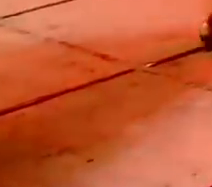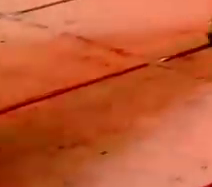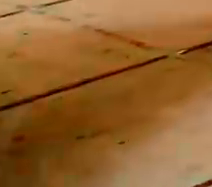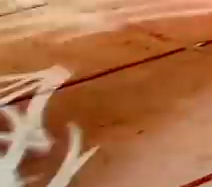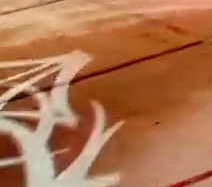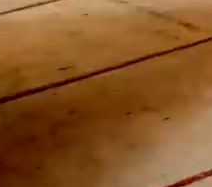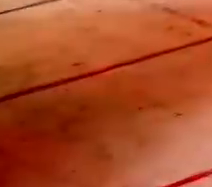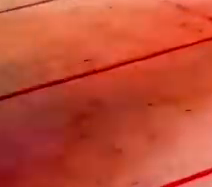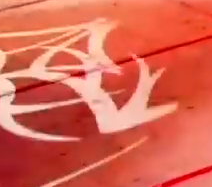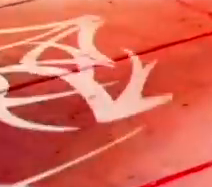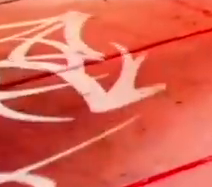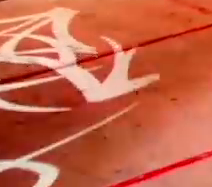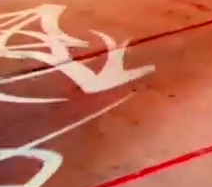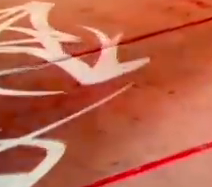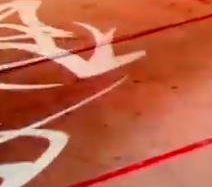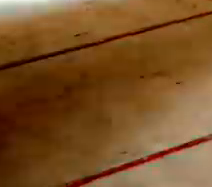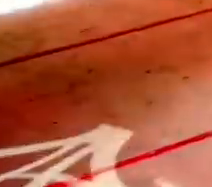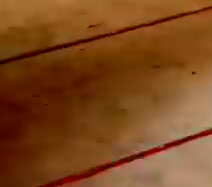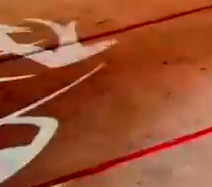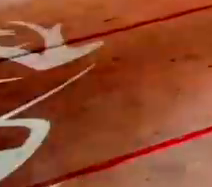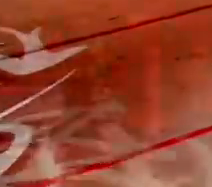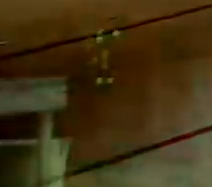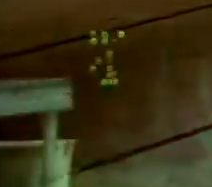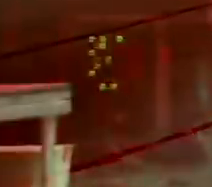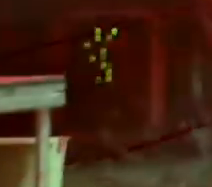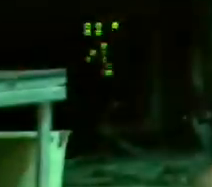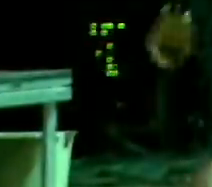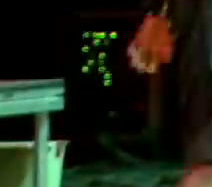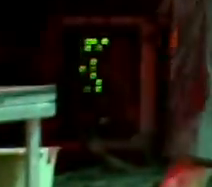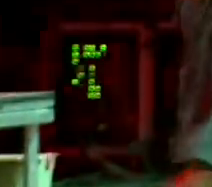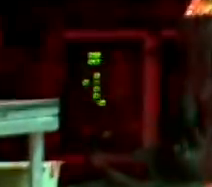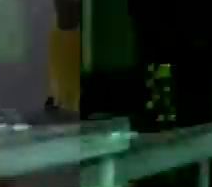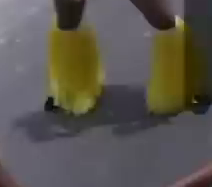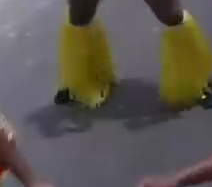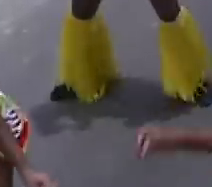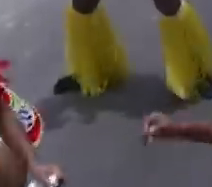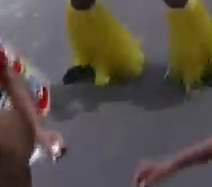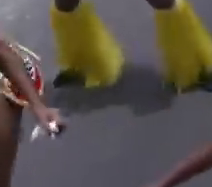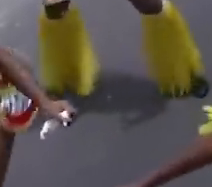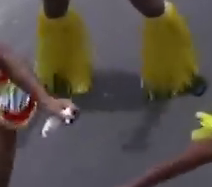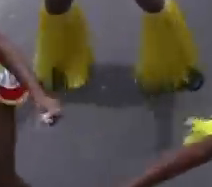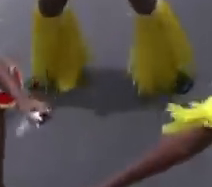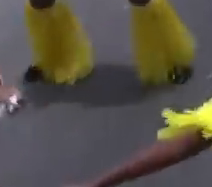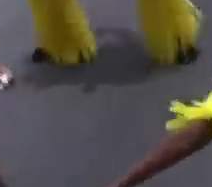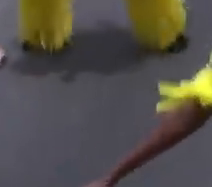Bahamas Junkanoo Carnival, thousands heard from the best of the music masters.